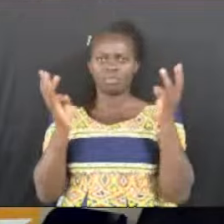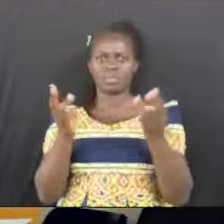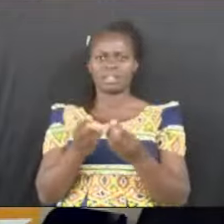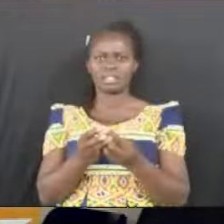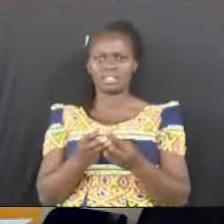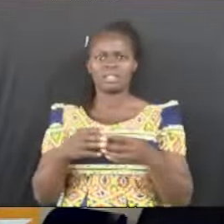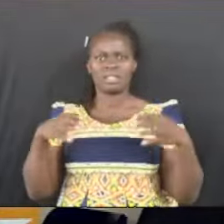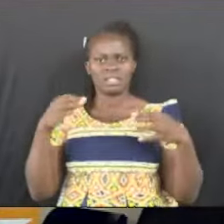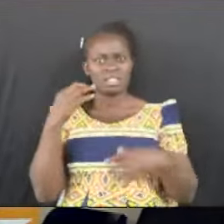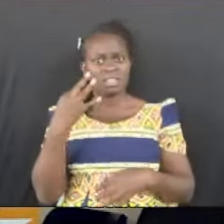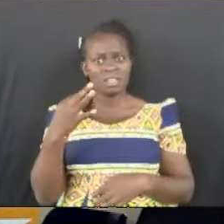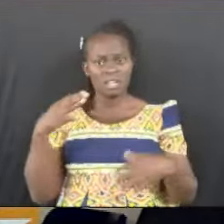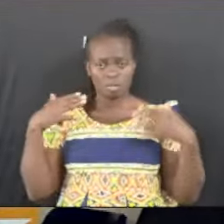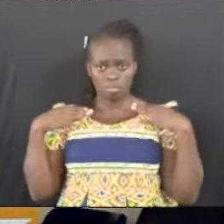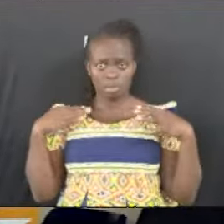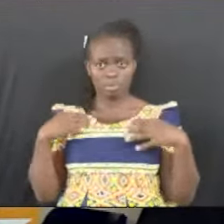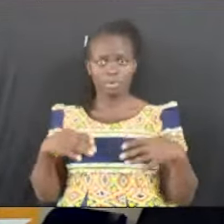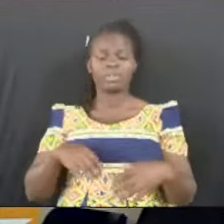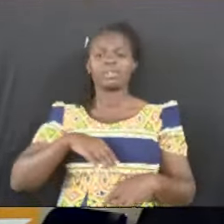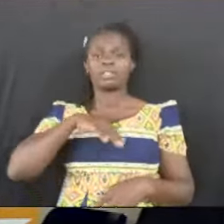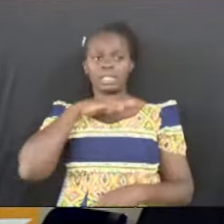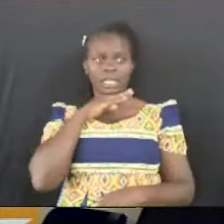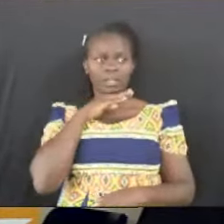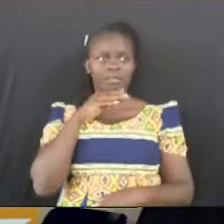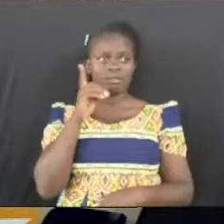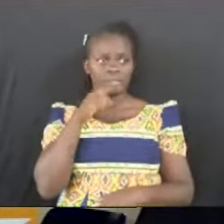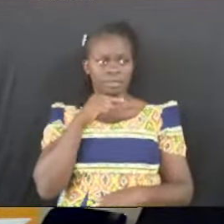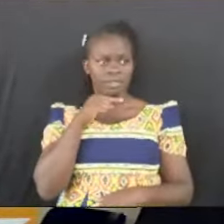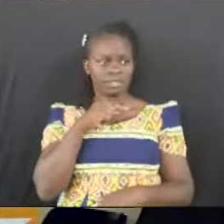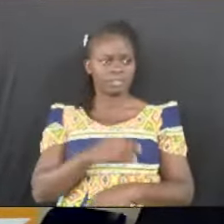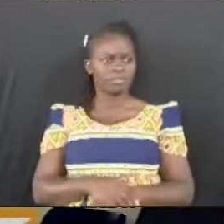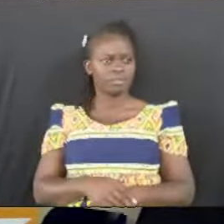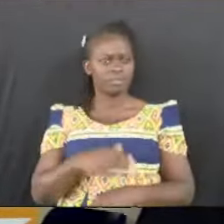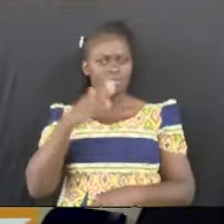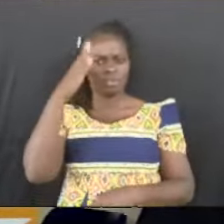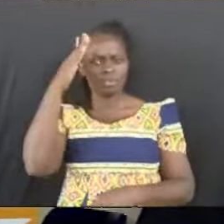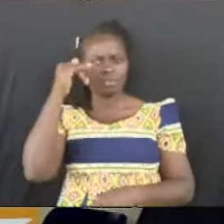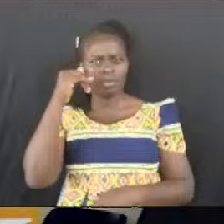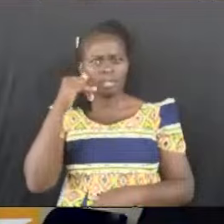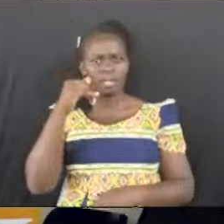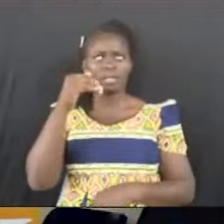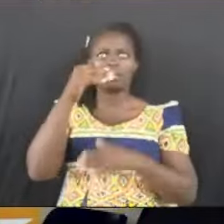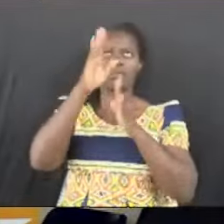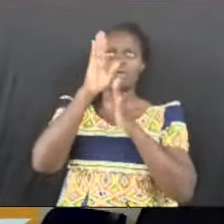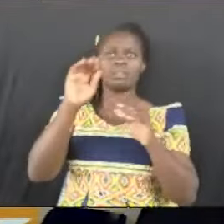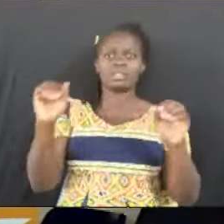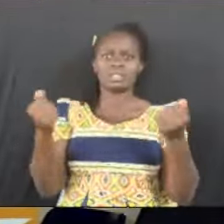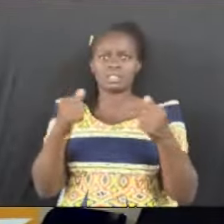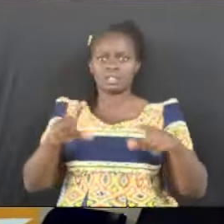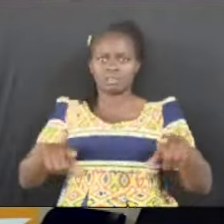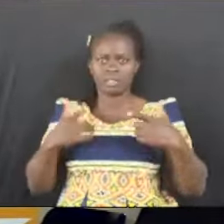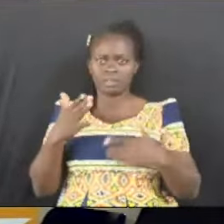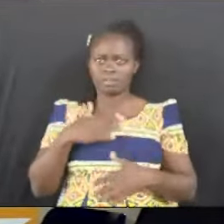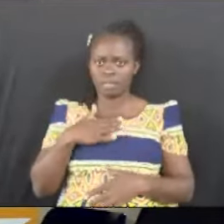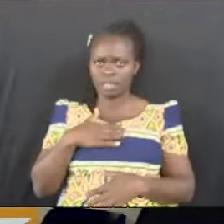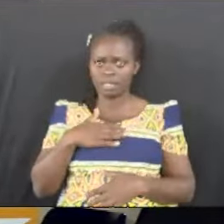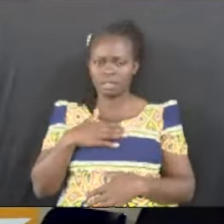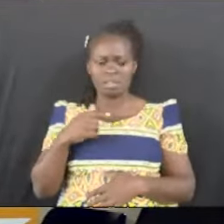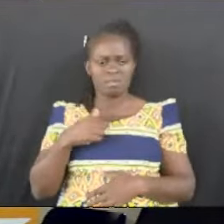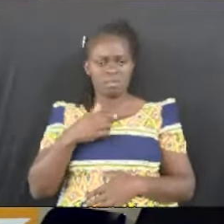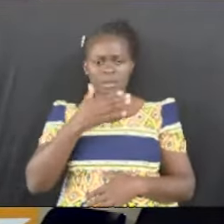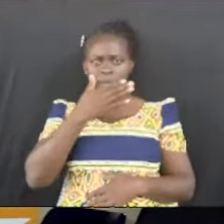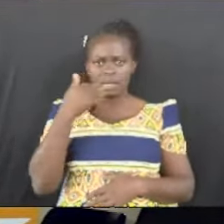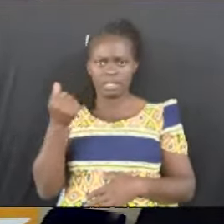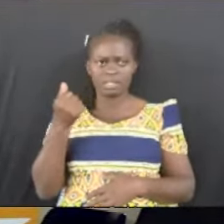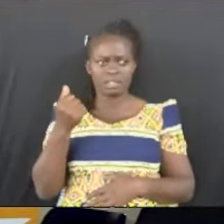you know. Why is it that God spared my life? Not because I am better than them, no, but part of God's